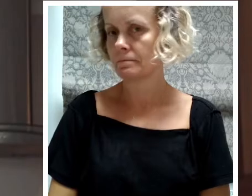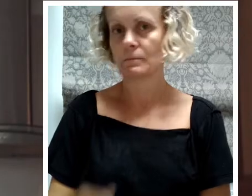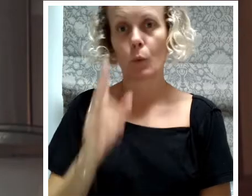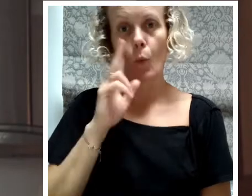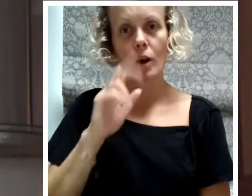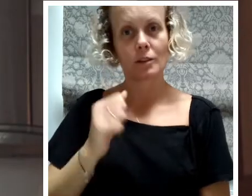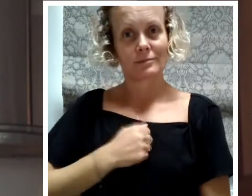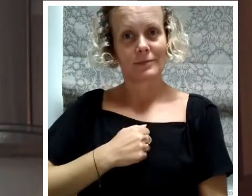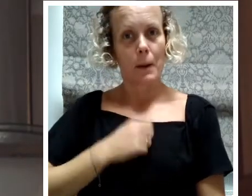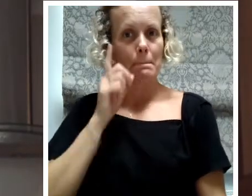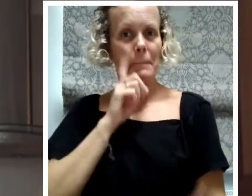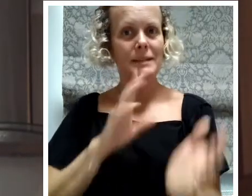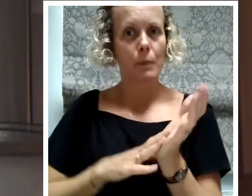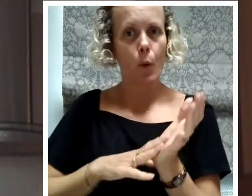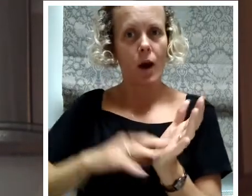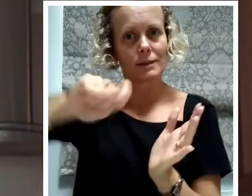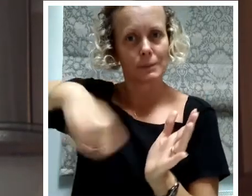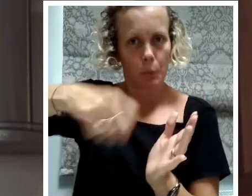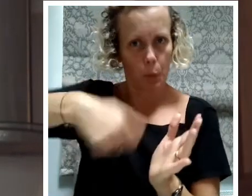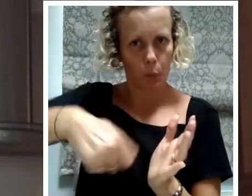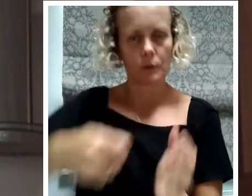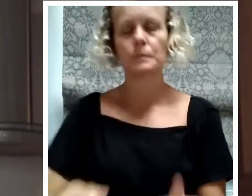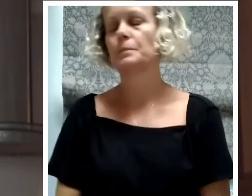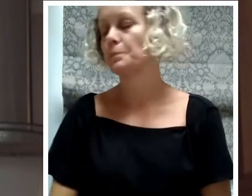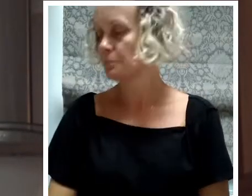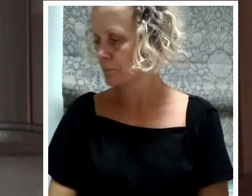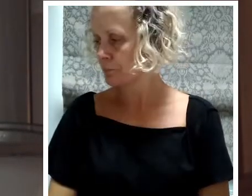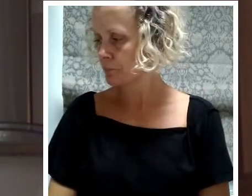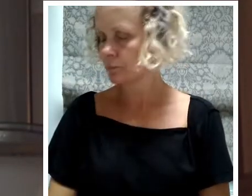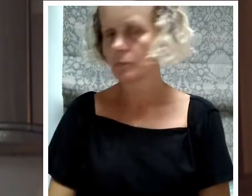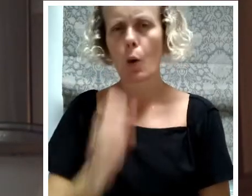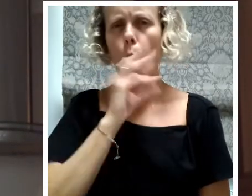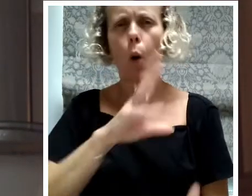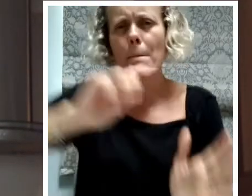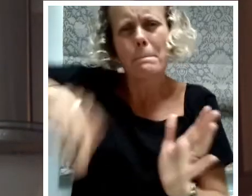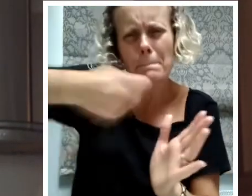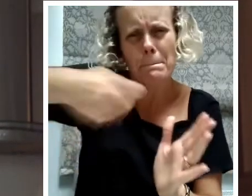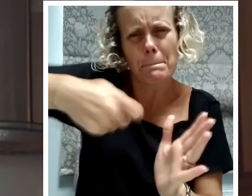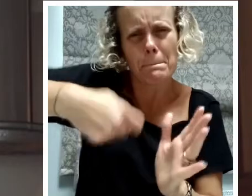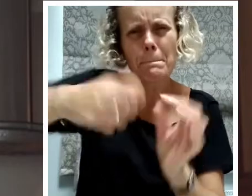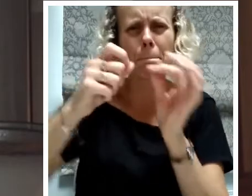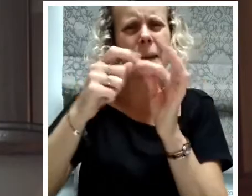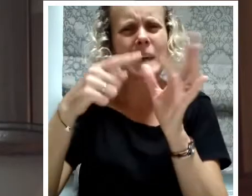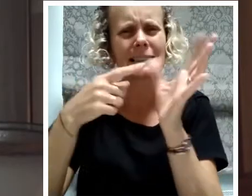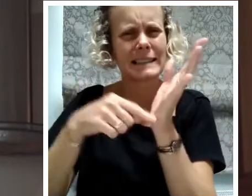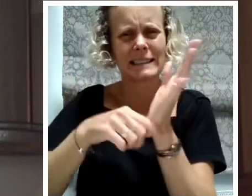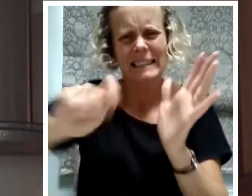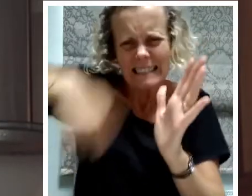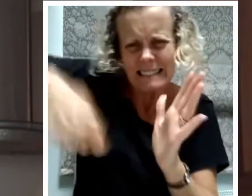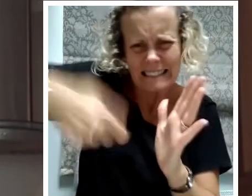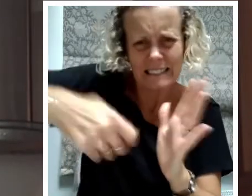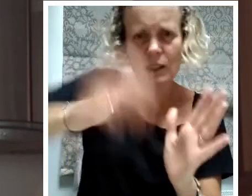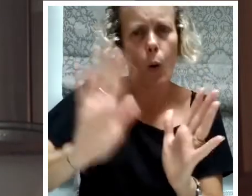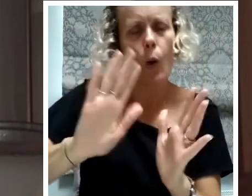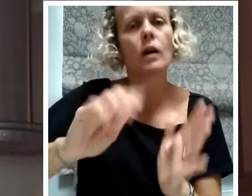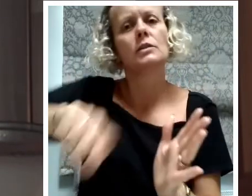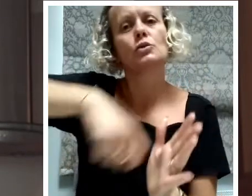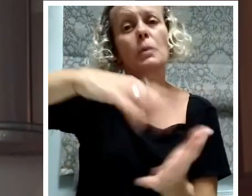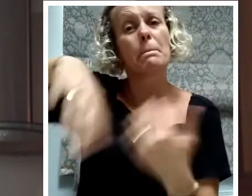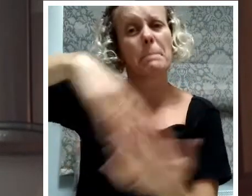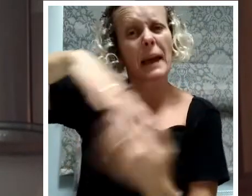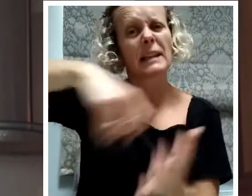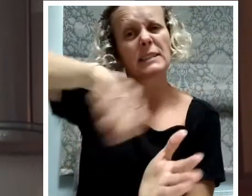and we're not going to beat it, we're just going to mix it together. That's it really. We don't have to use the figure of